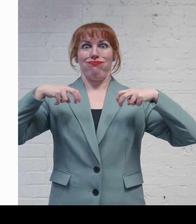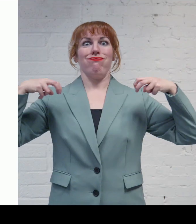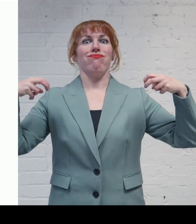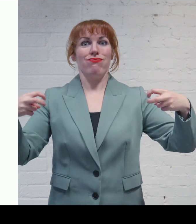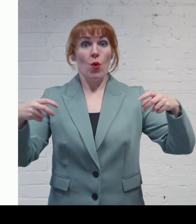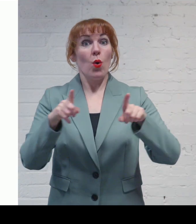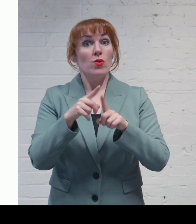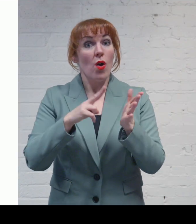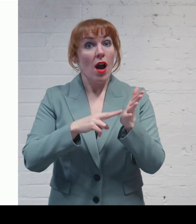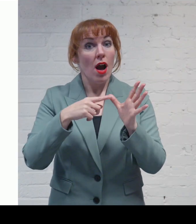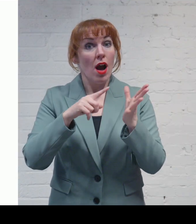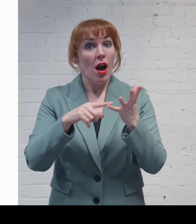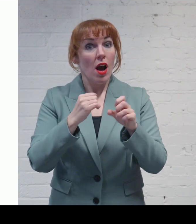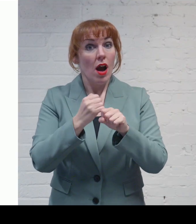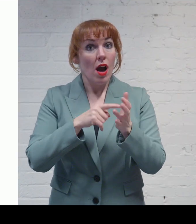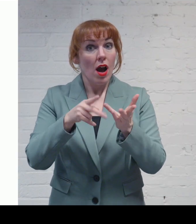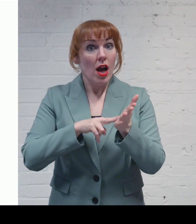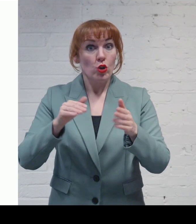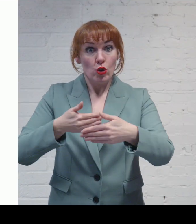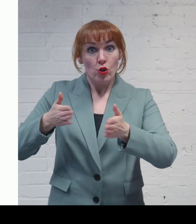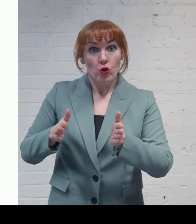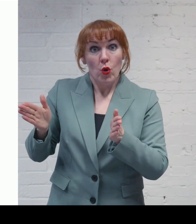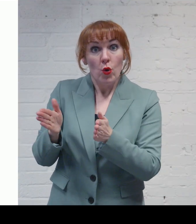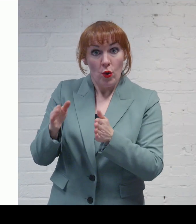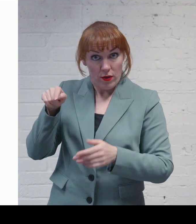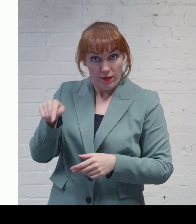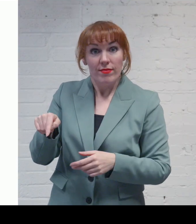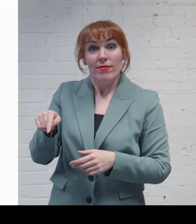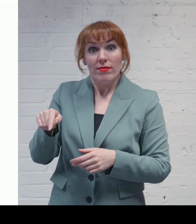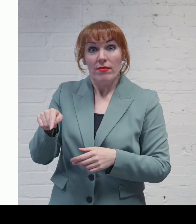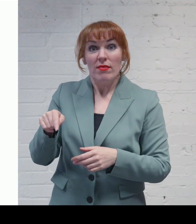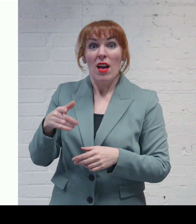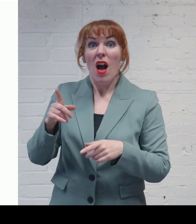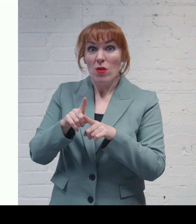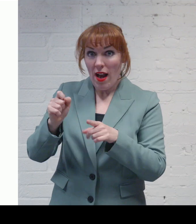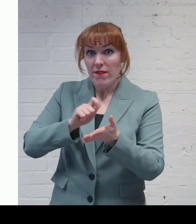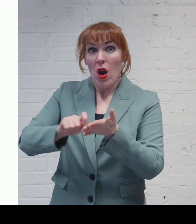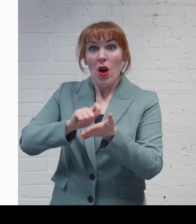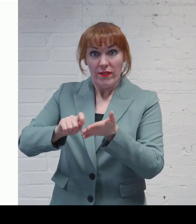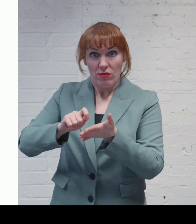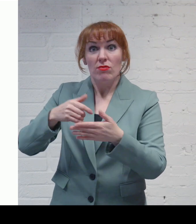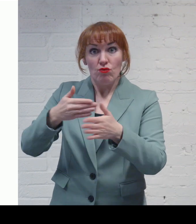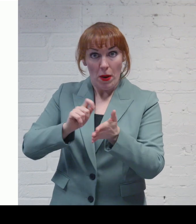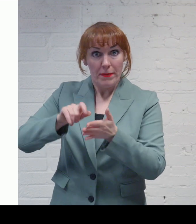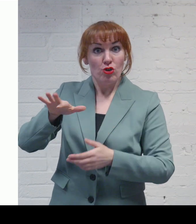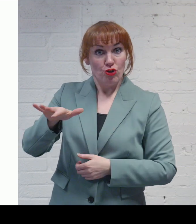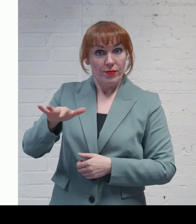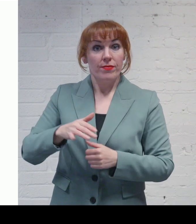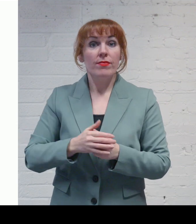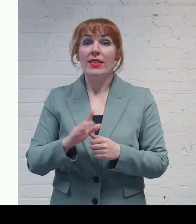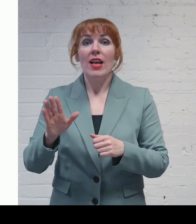to the Norton Studio. There is a rehearsal space and offices on this level which are not accessible to the